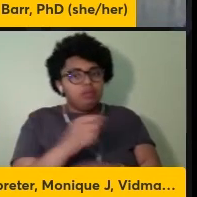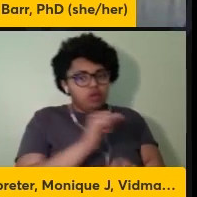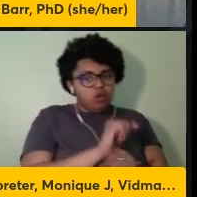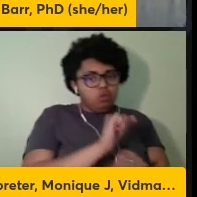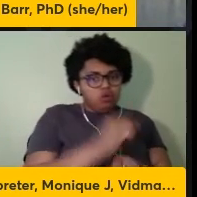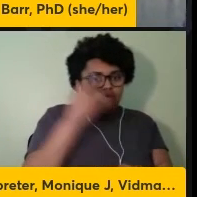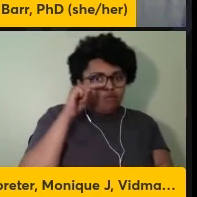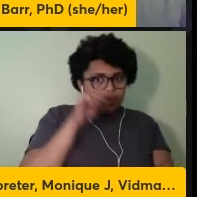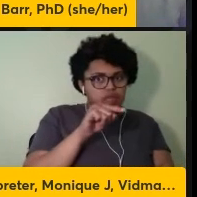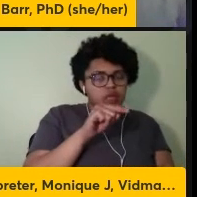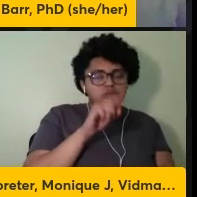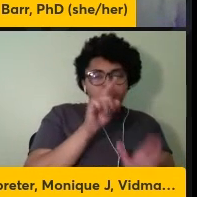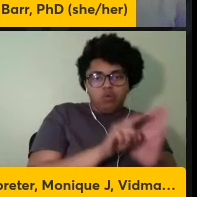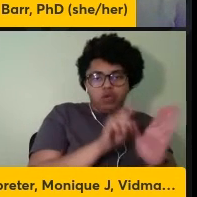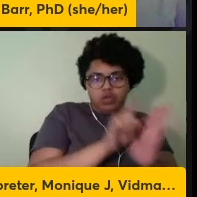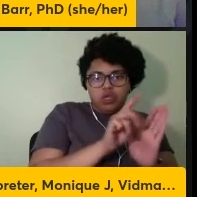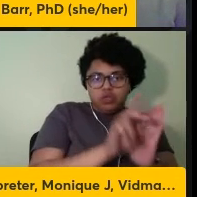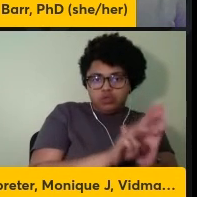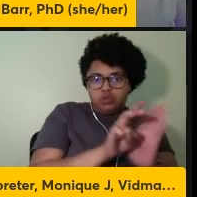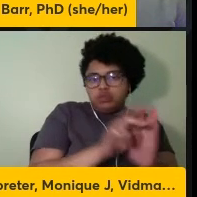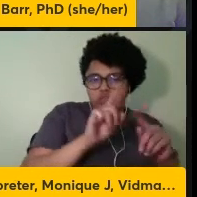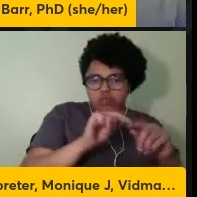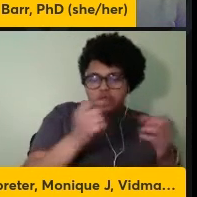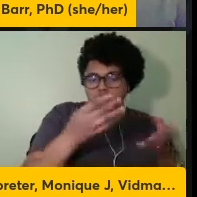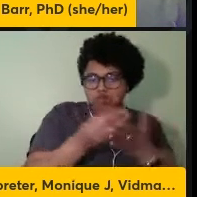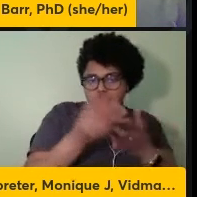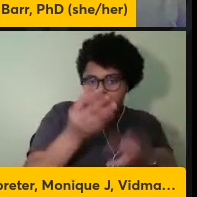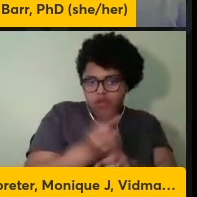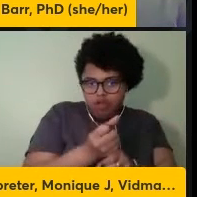in January and close in March.